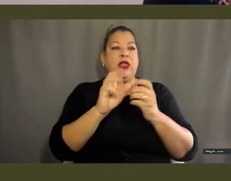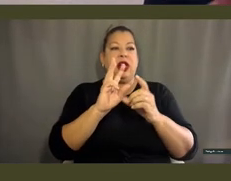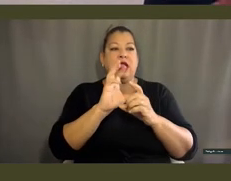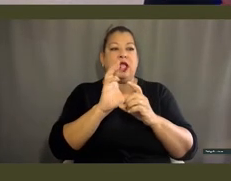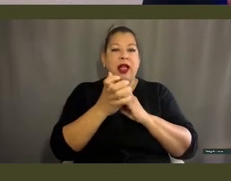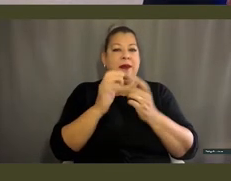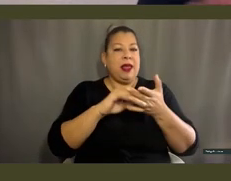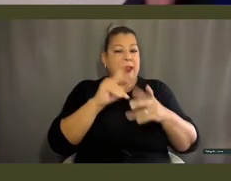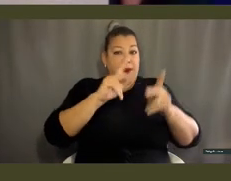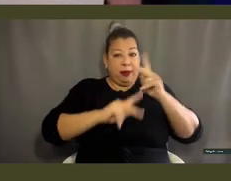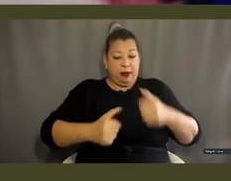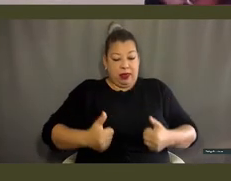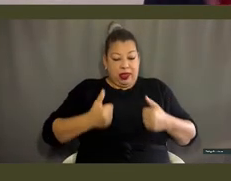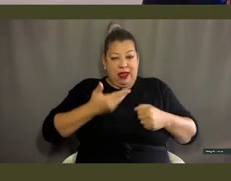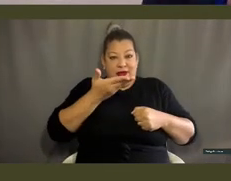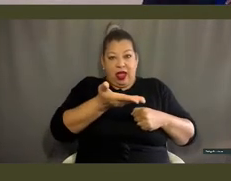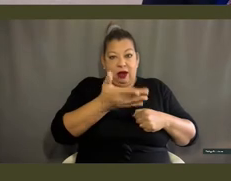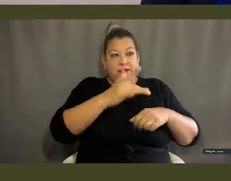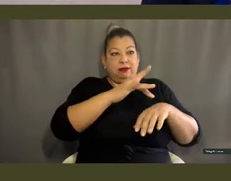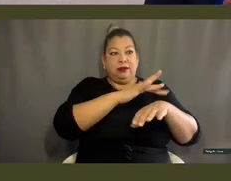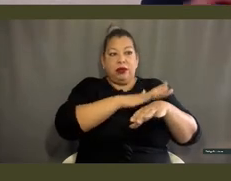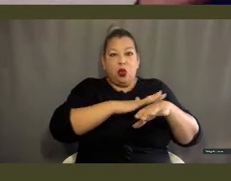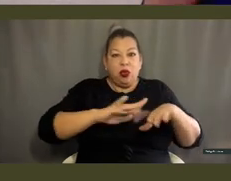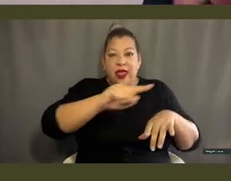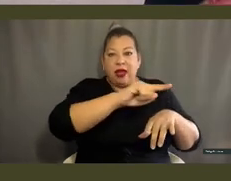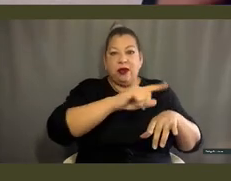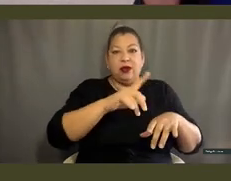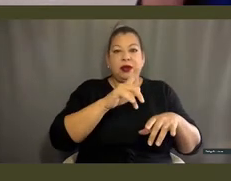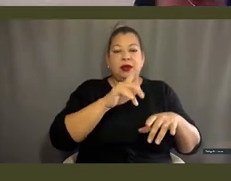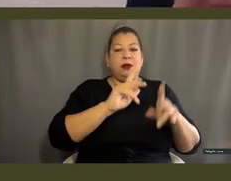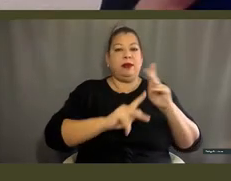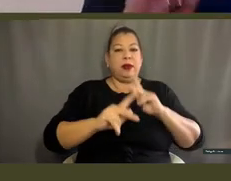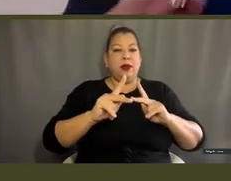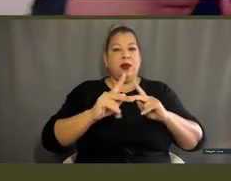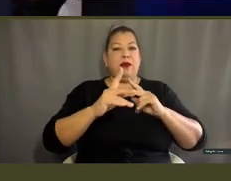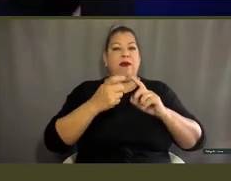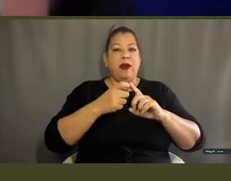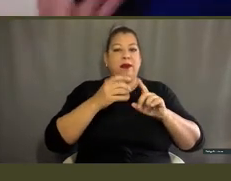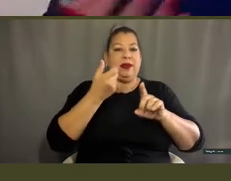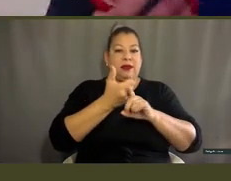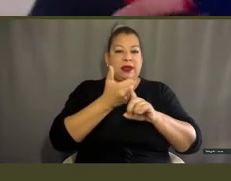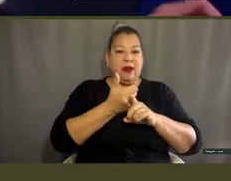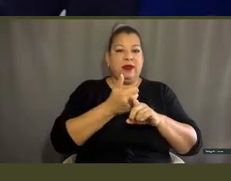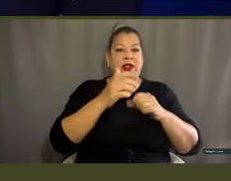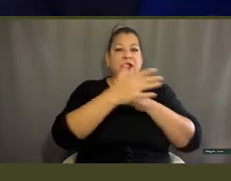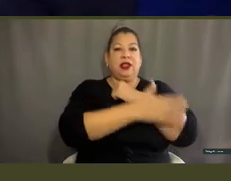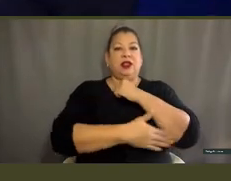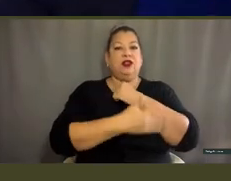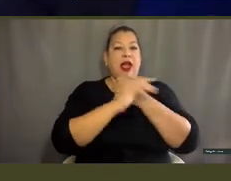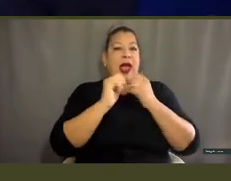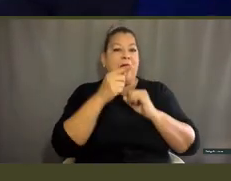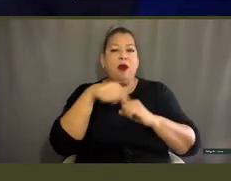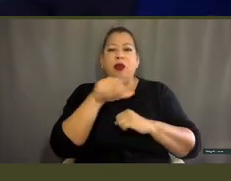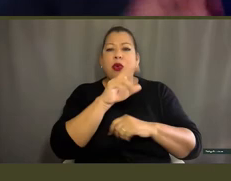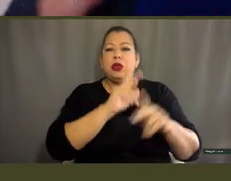know the climate better and who've had many years to actually do, to work on the